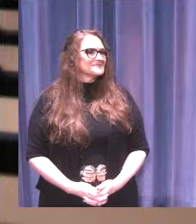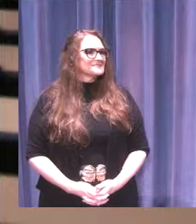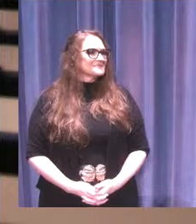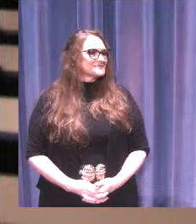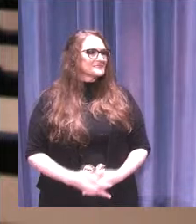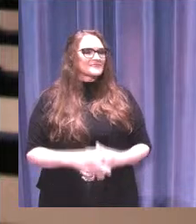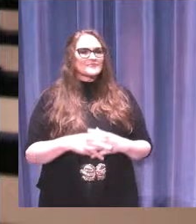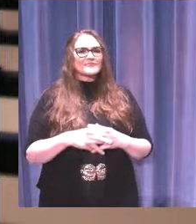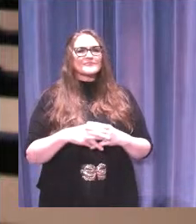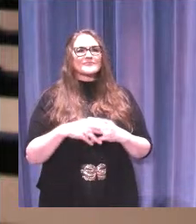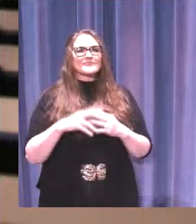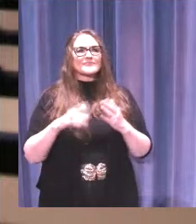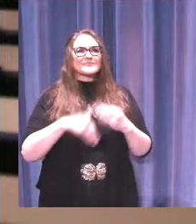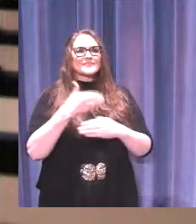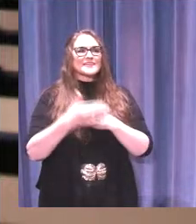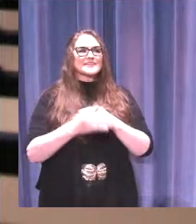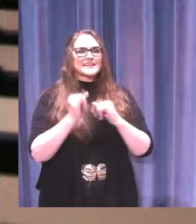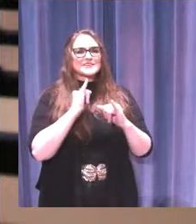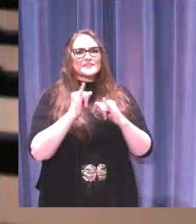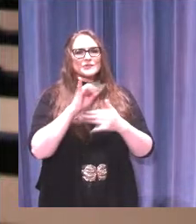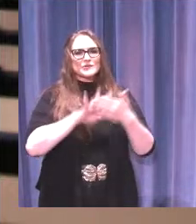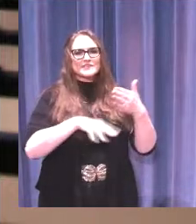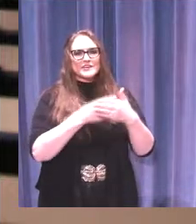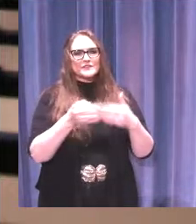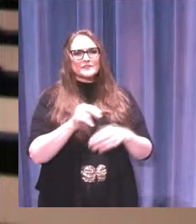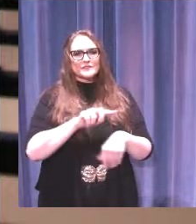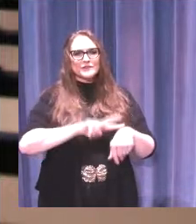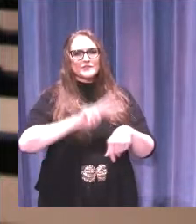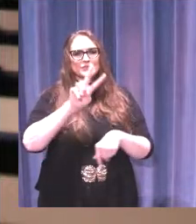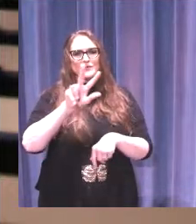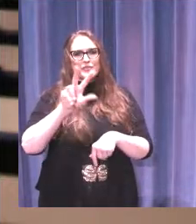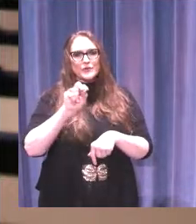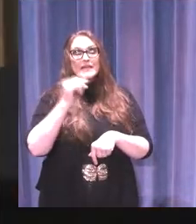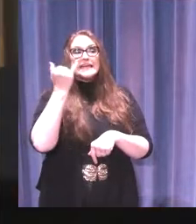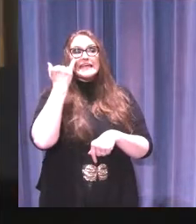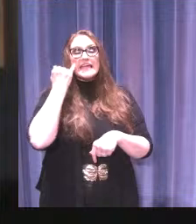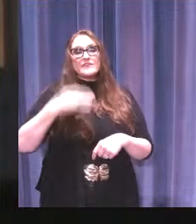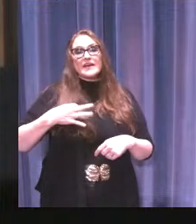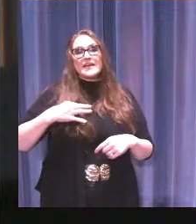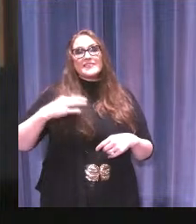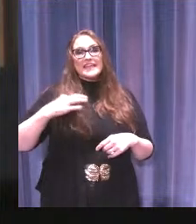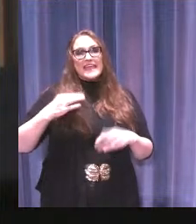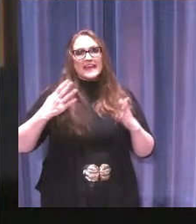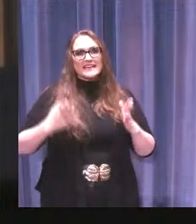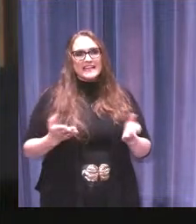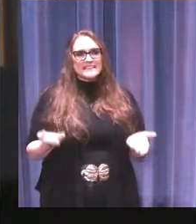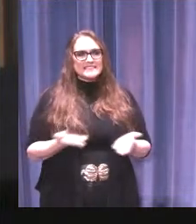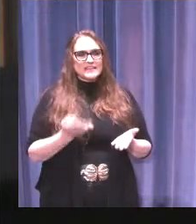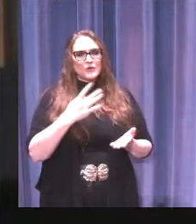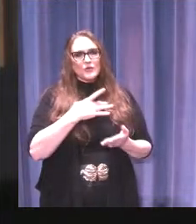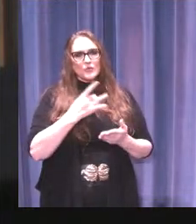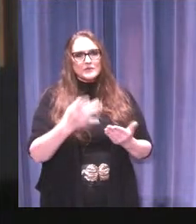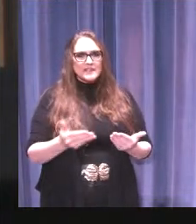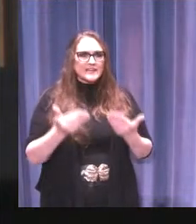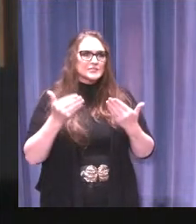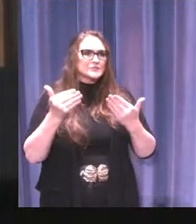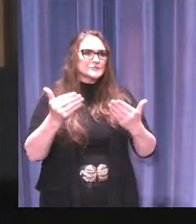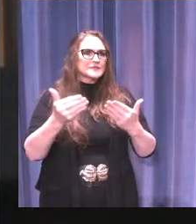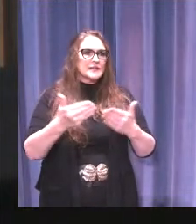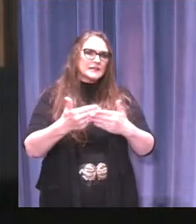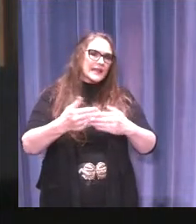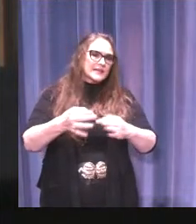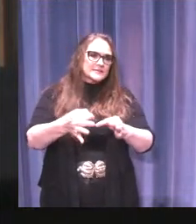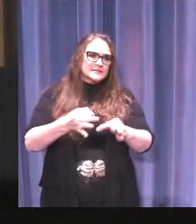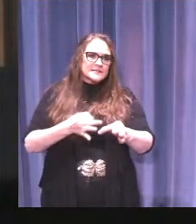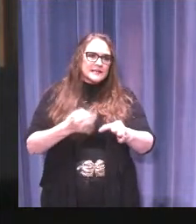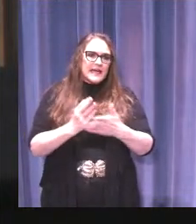Our next interview is scheduled for 2:30. If our candidate is here and we would like to move that forward